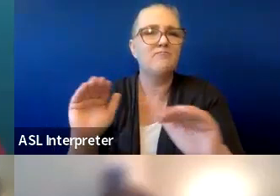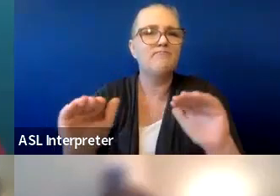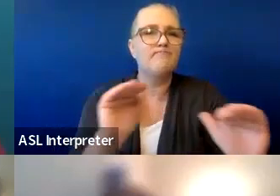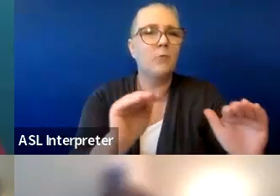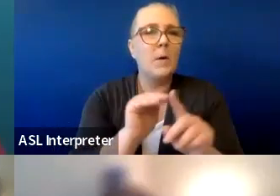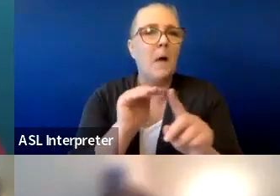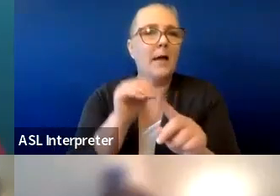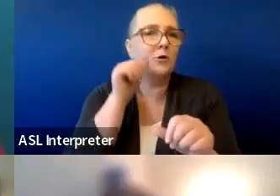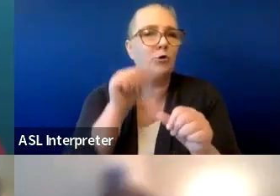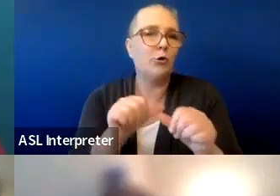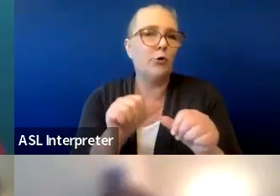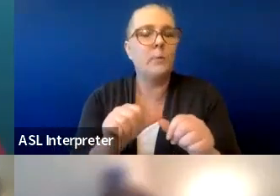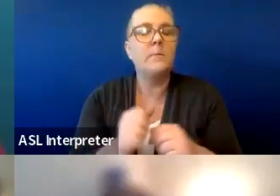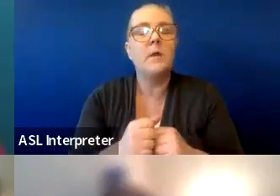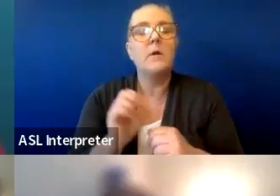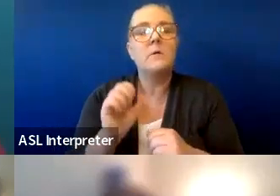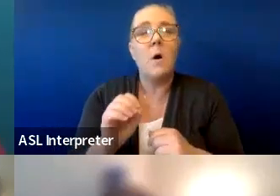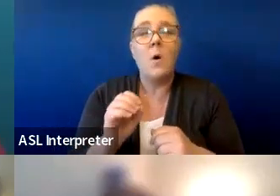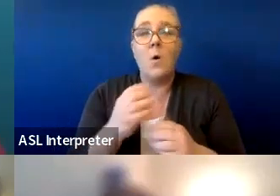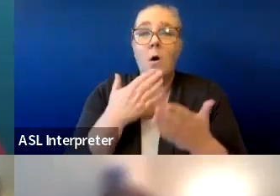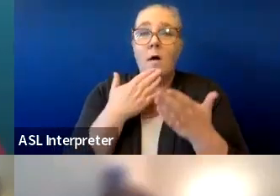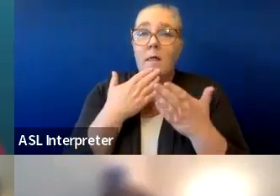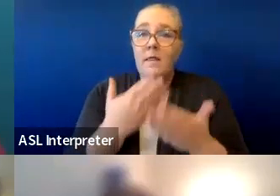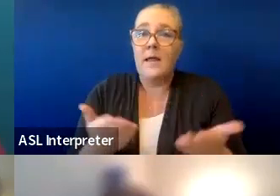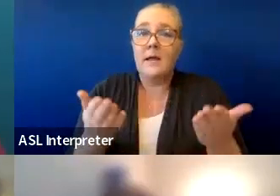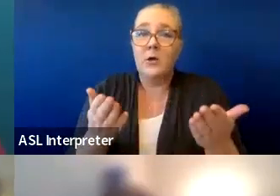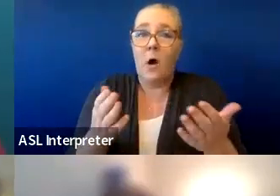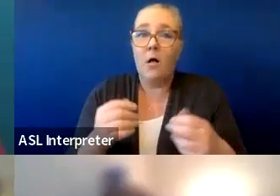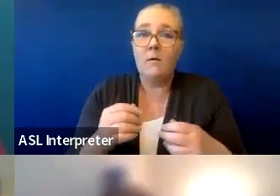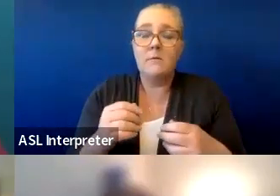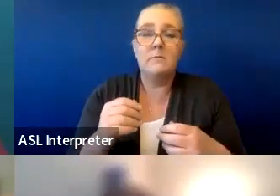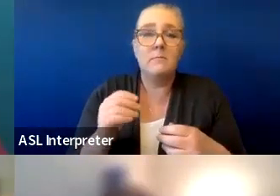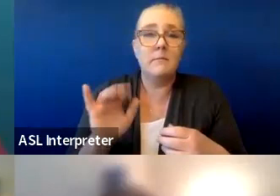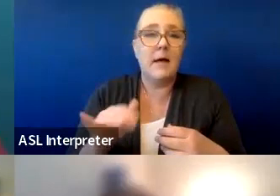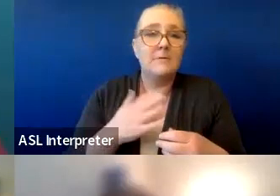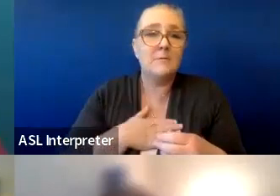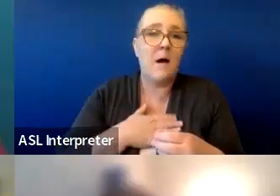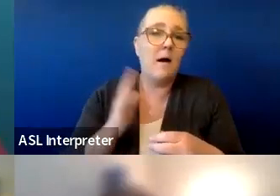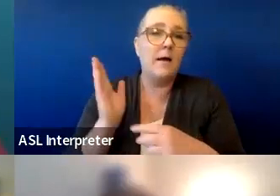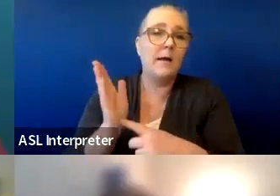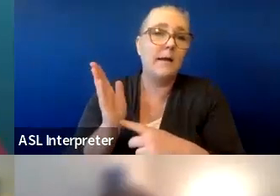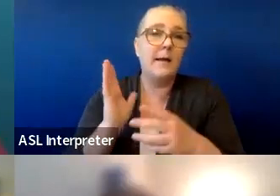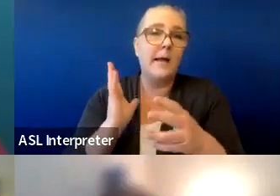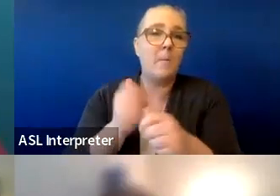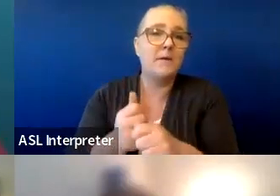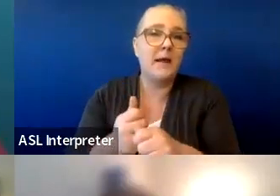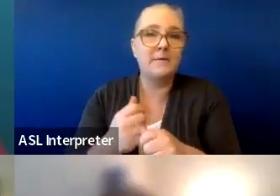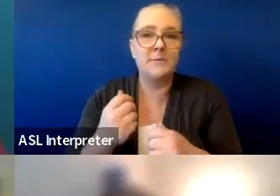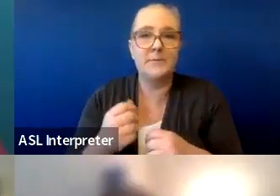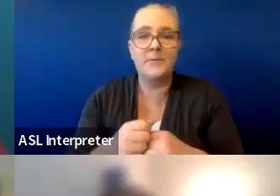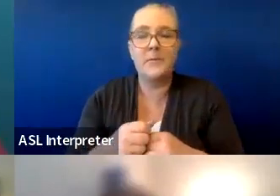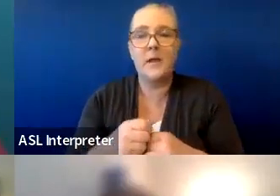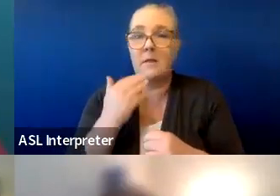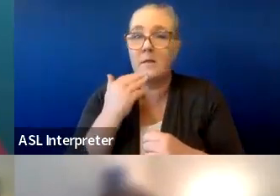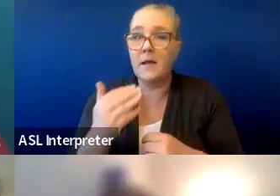thank you all. That's my update for today. Thank you so much, Marty. Lots of good info. I know